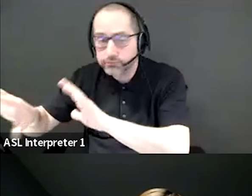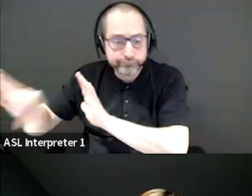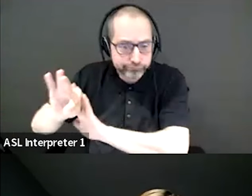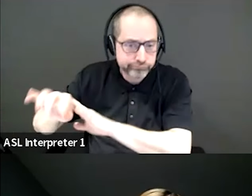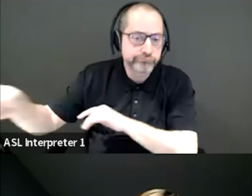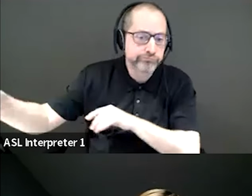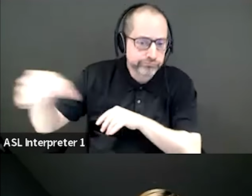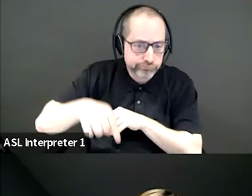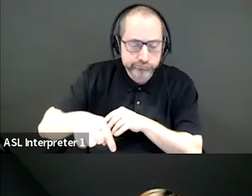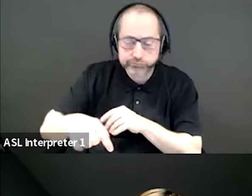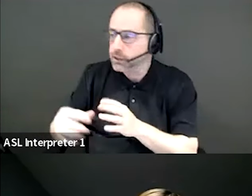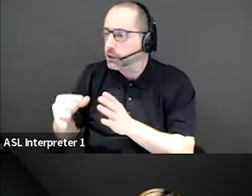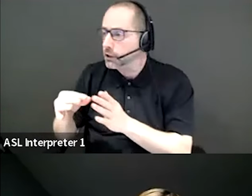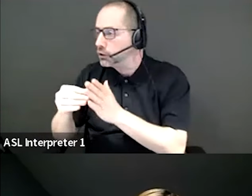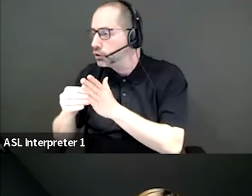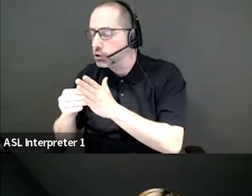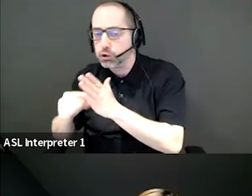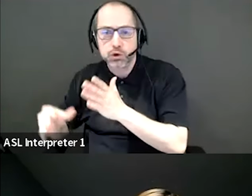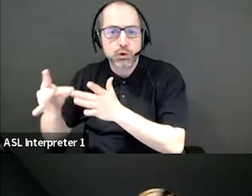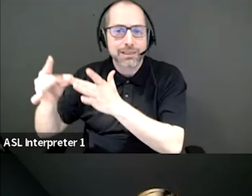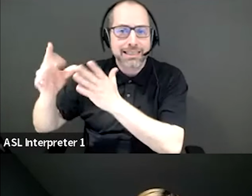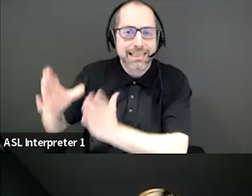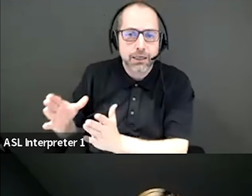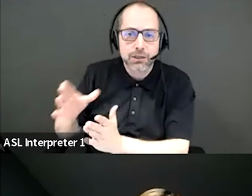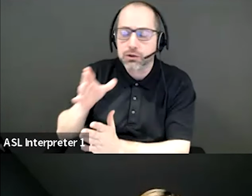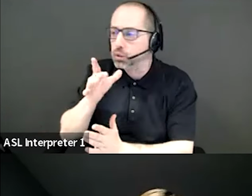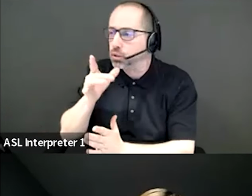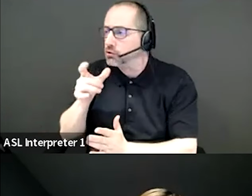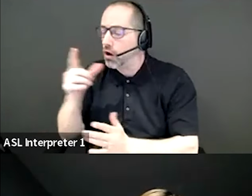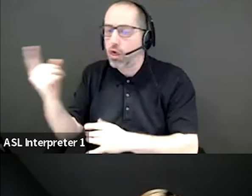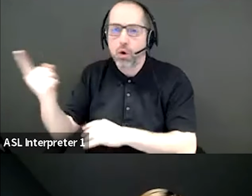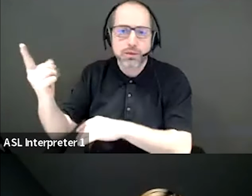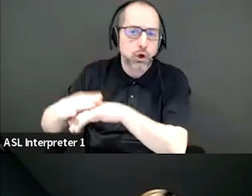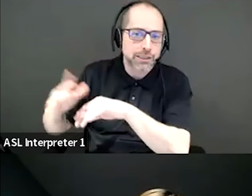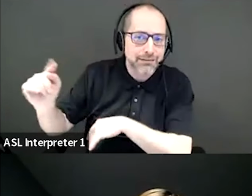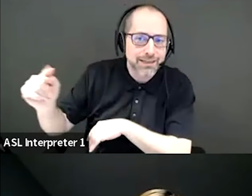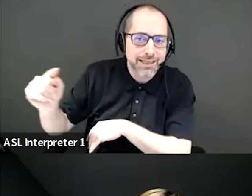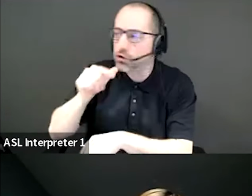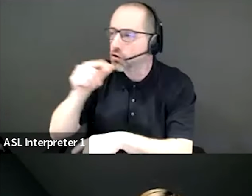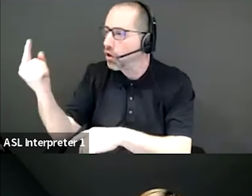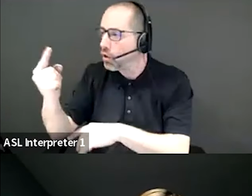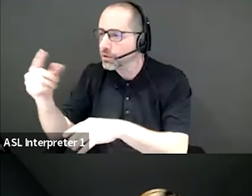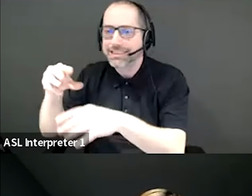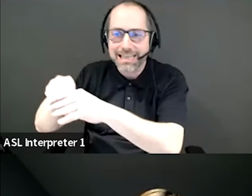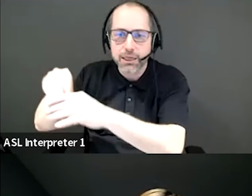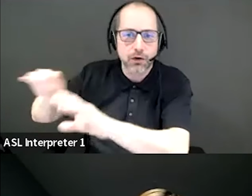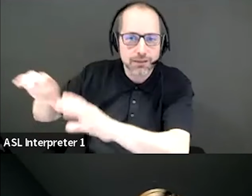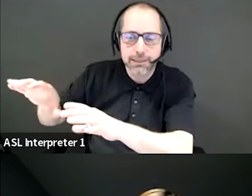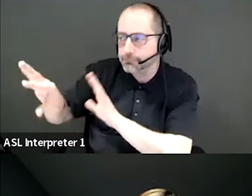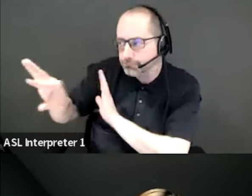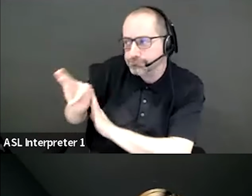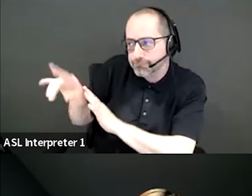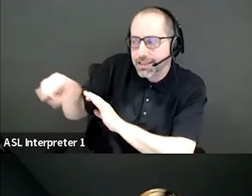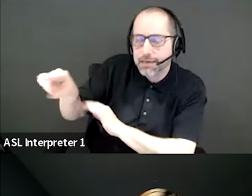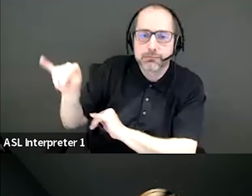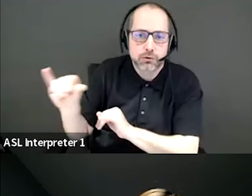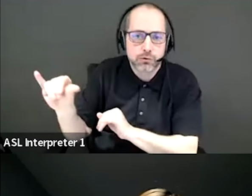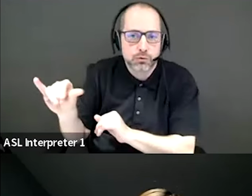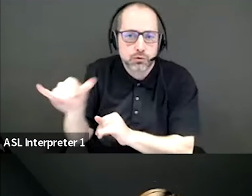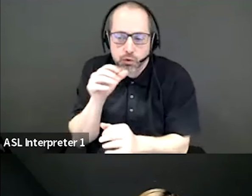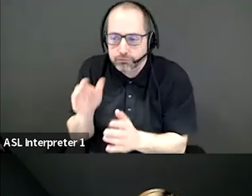that may not be seen as the person that's always on the TV or having the conversations being a part of this as well. And creating opportunities for students